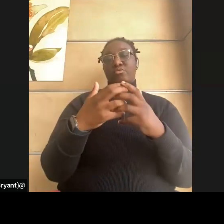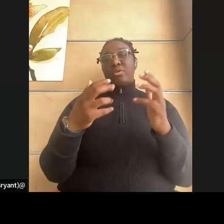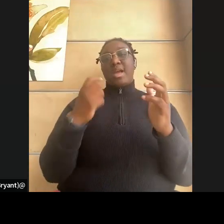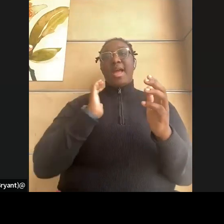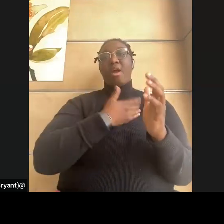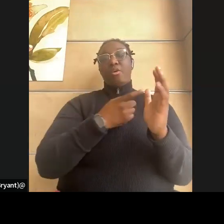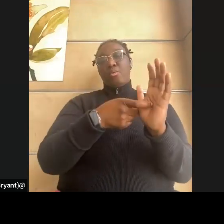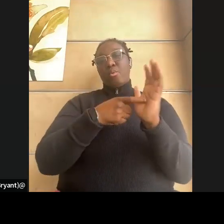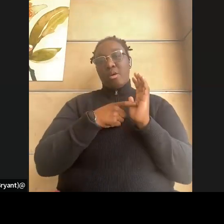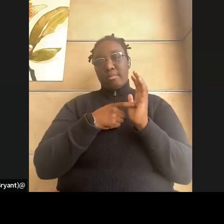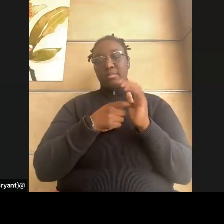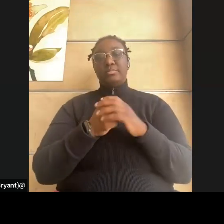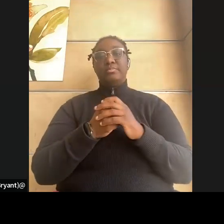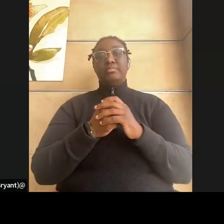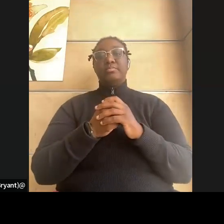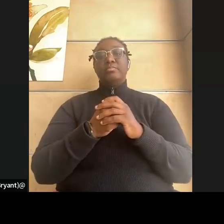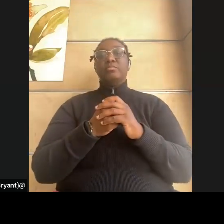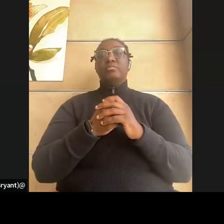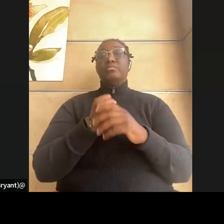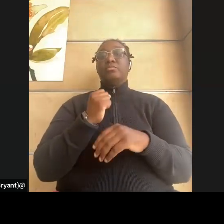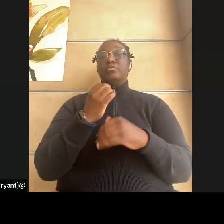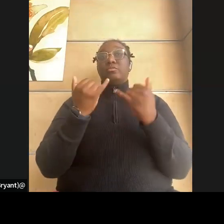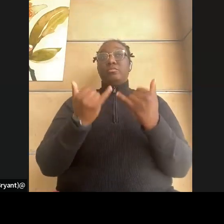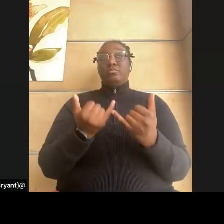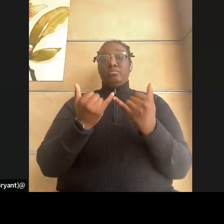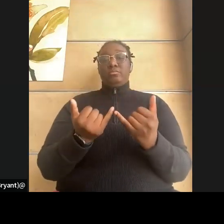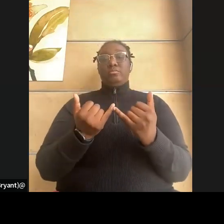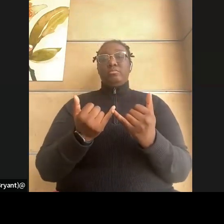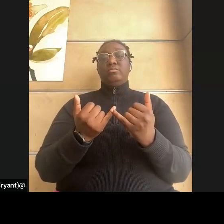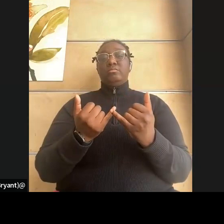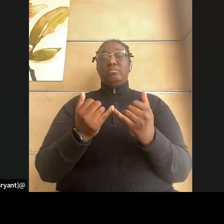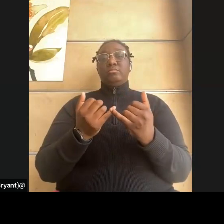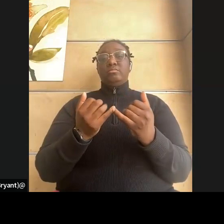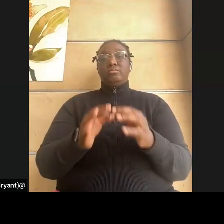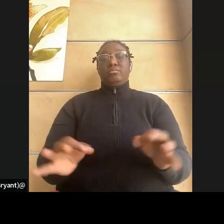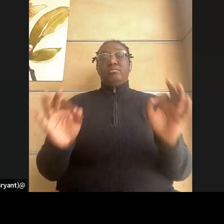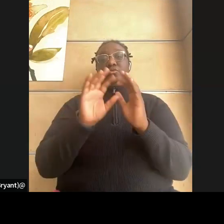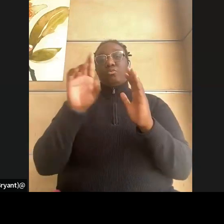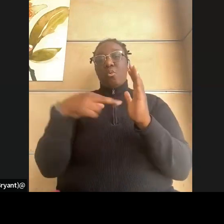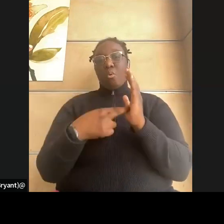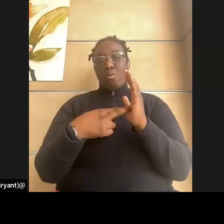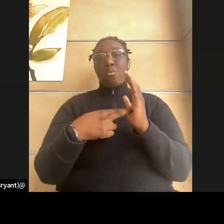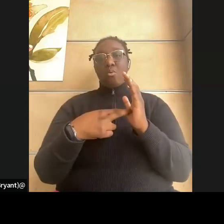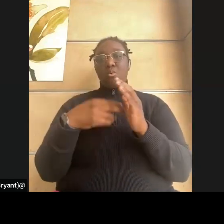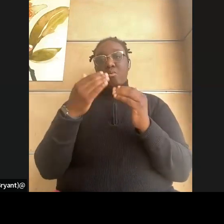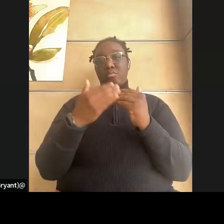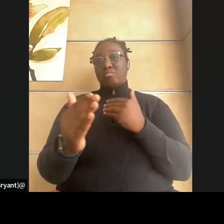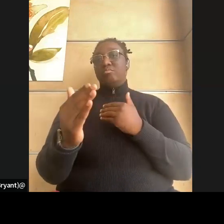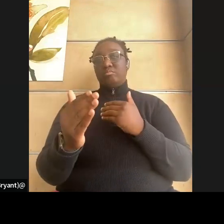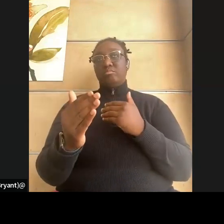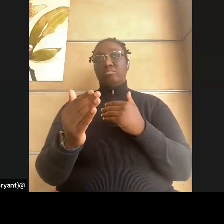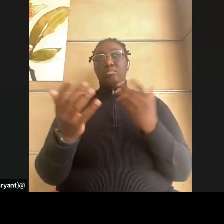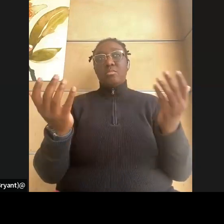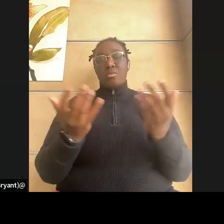elements. So now what I really see the key role for DHCS kind of moving forward and right now, as